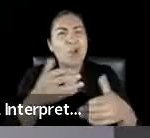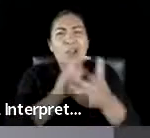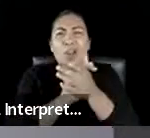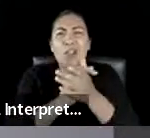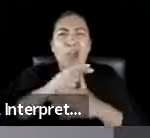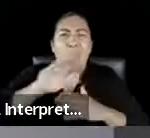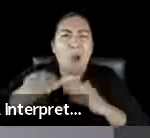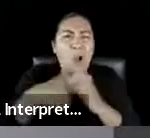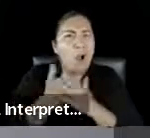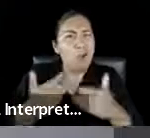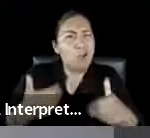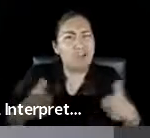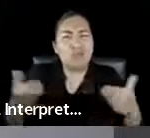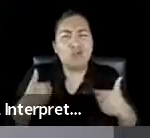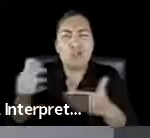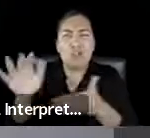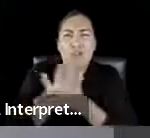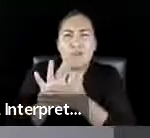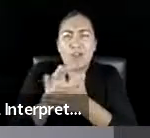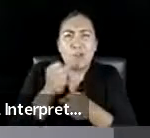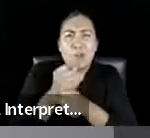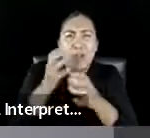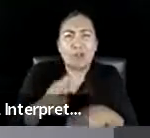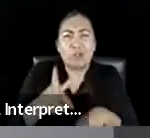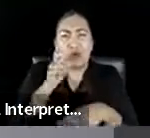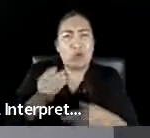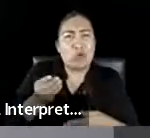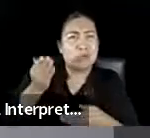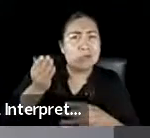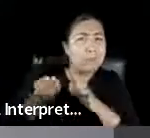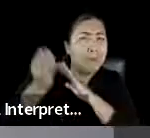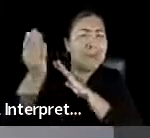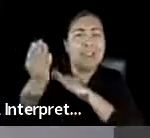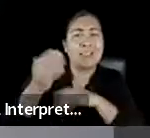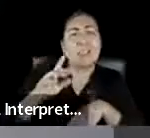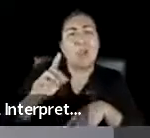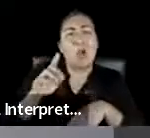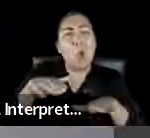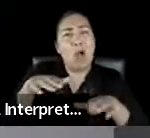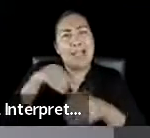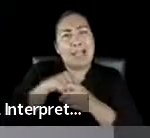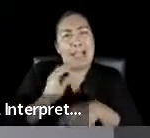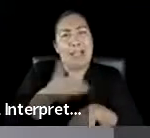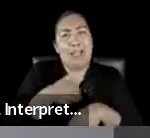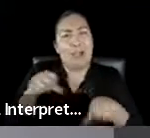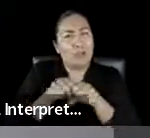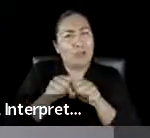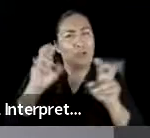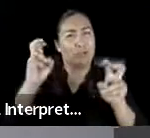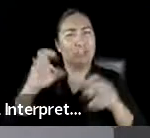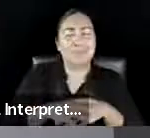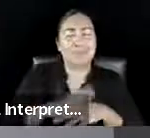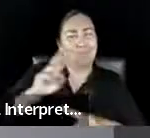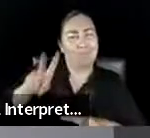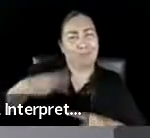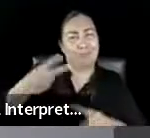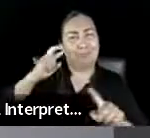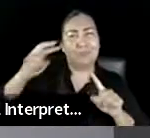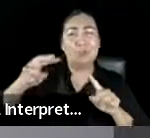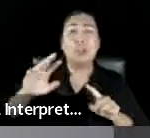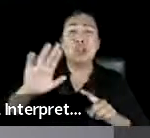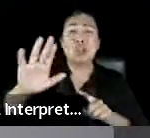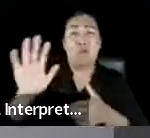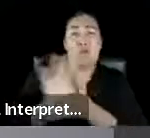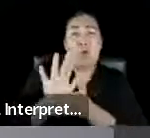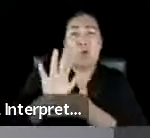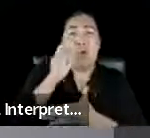all the youth filmmakers who submitted the Walk in Our Shoes category. Your films are going to help us continue to have conversations about mental health and wellness at younger